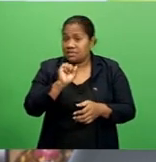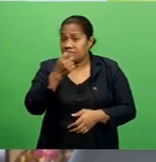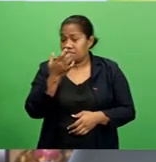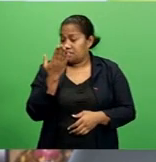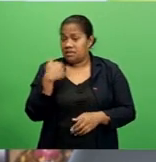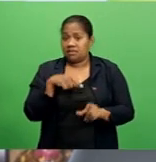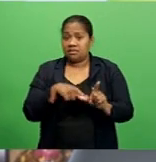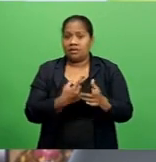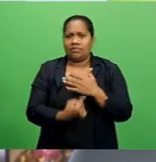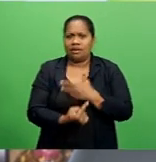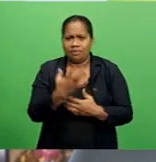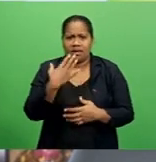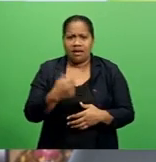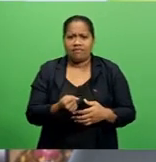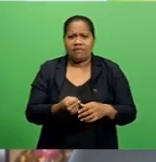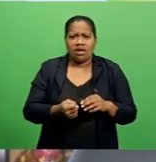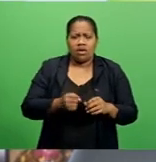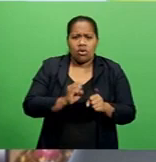height of COVID,